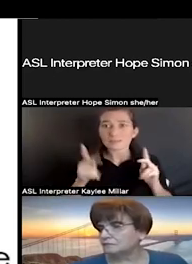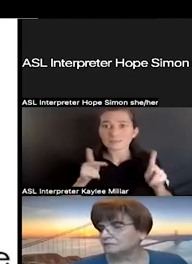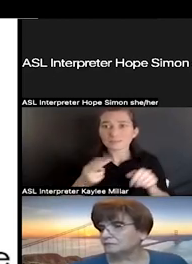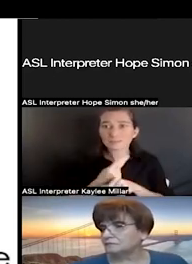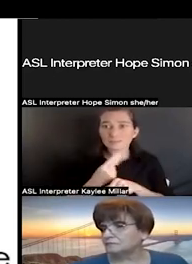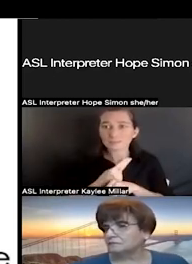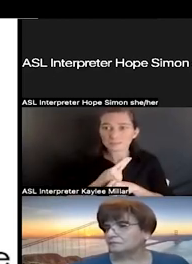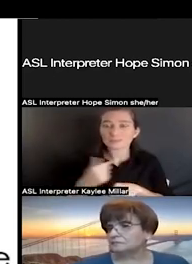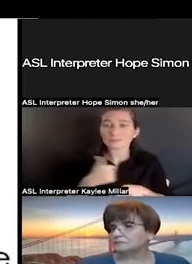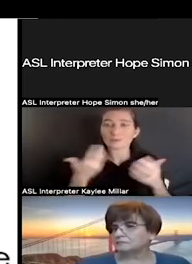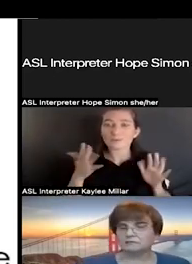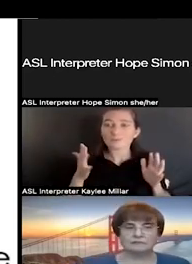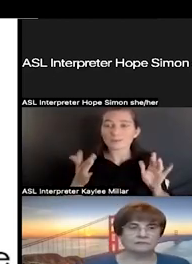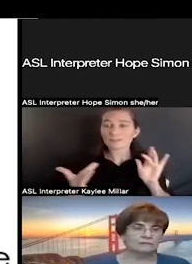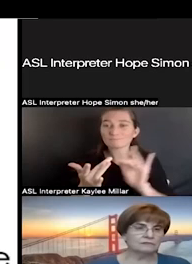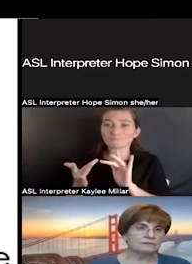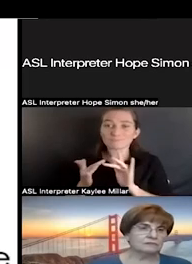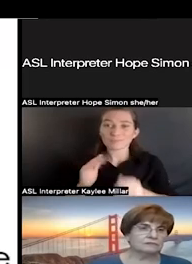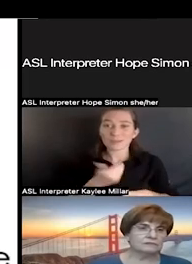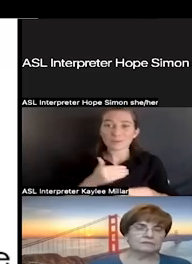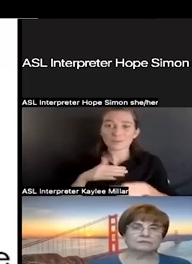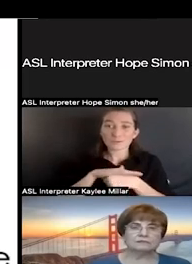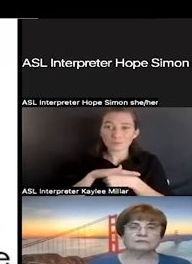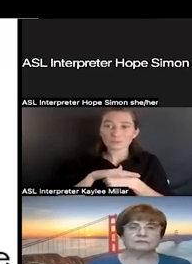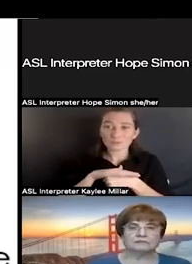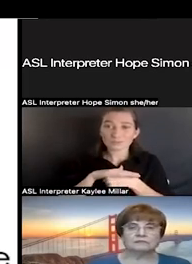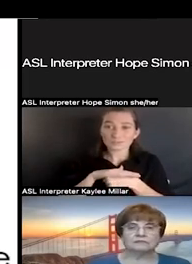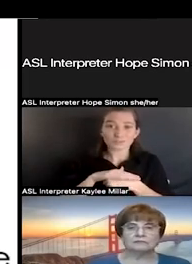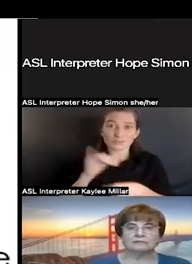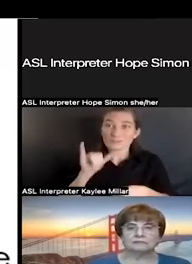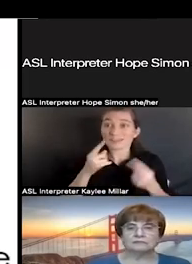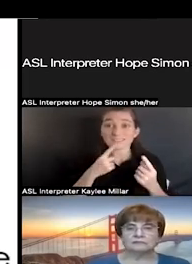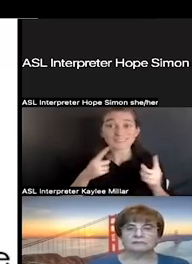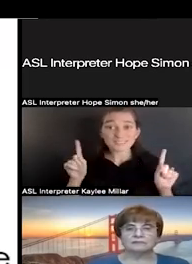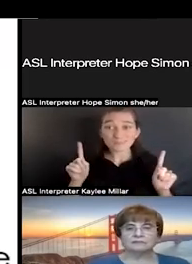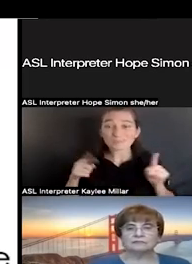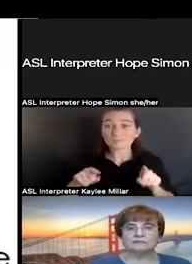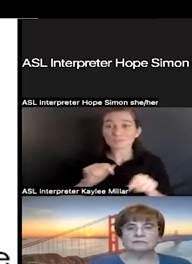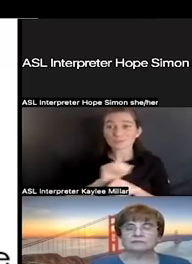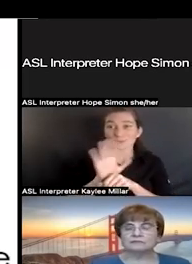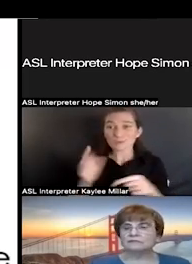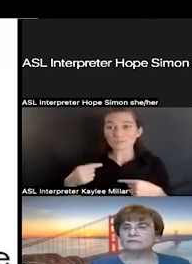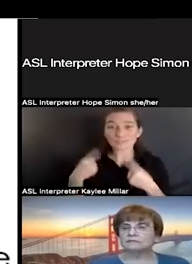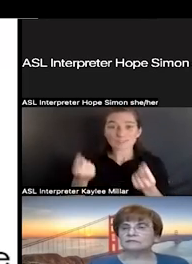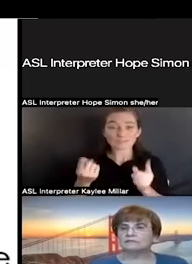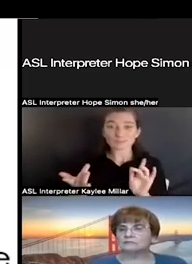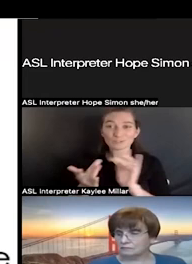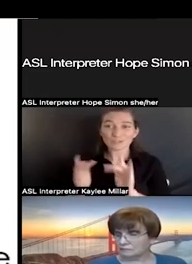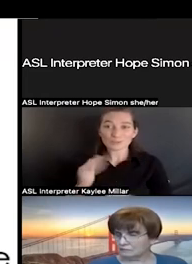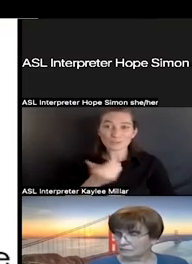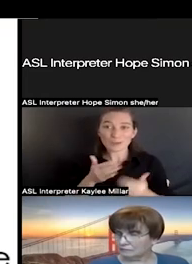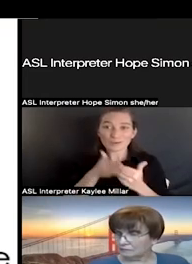so that program was utilized with the pandemic and reaching out to all of our neighbors. Also want to mention that our next meeting will be on August